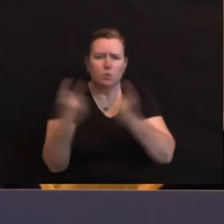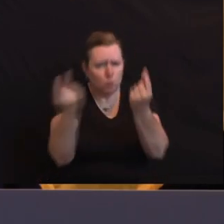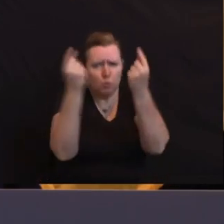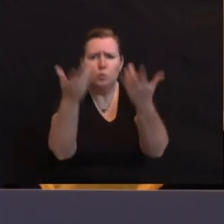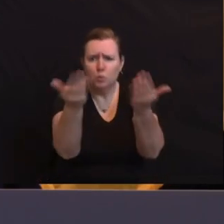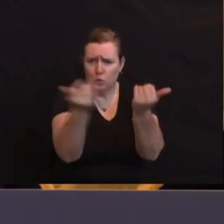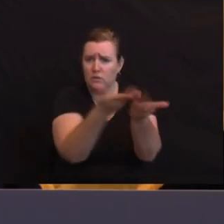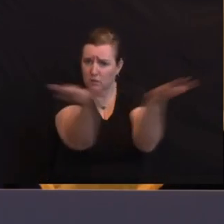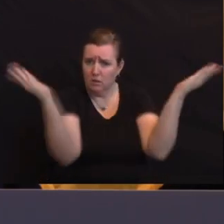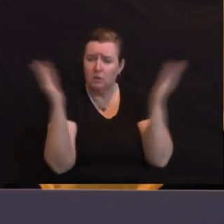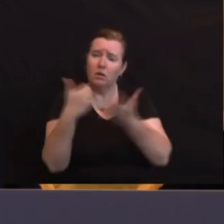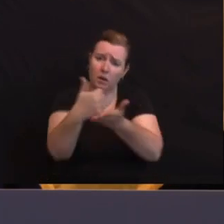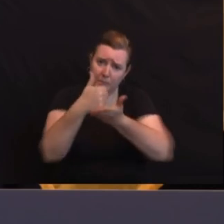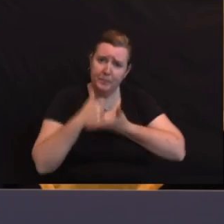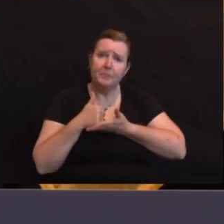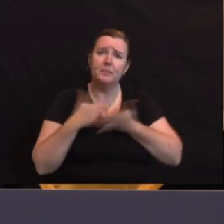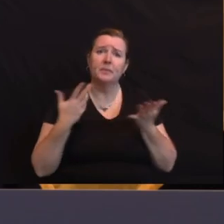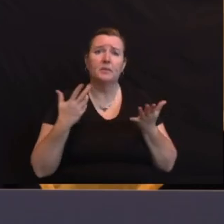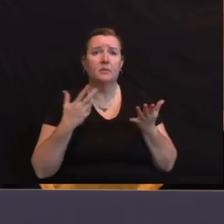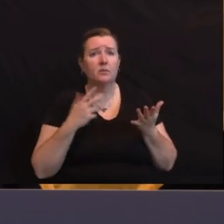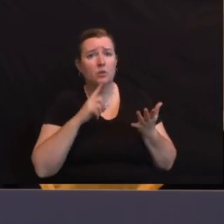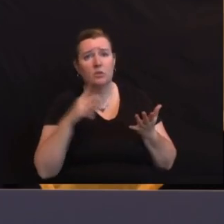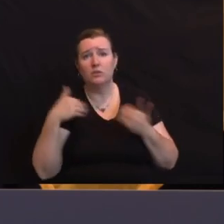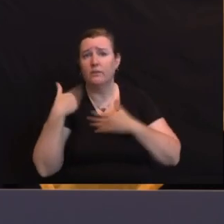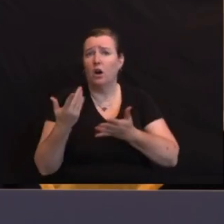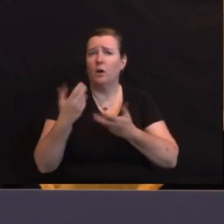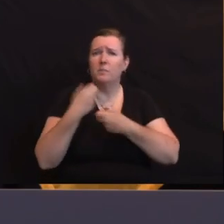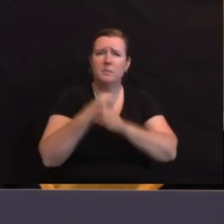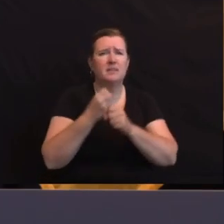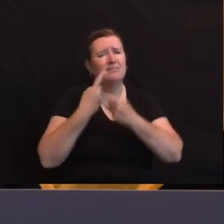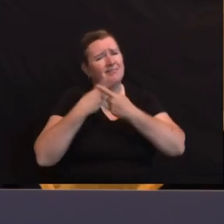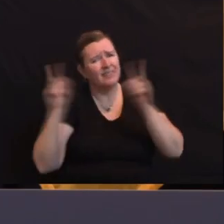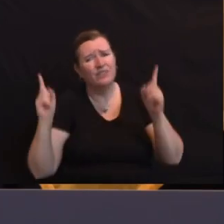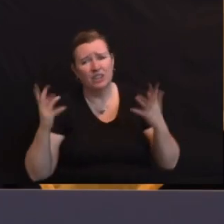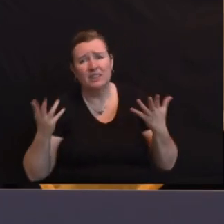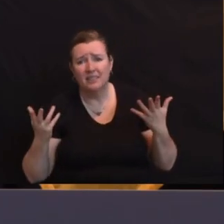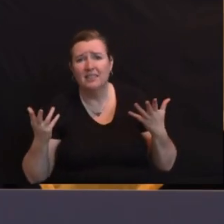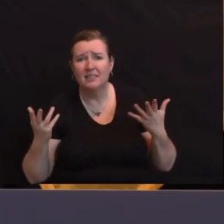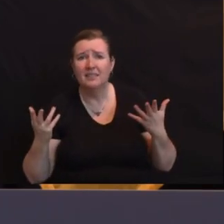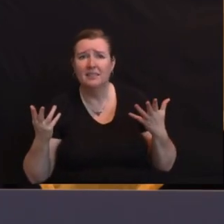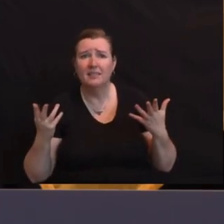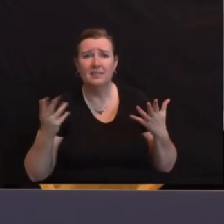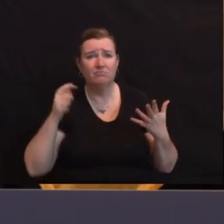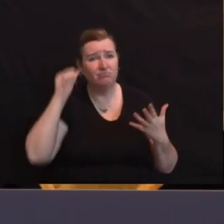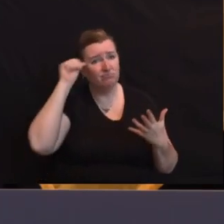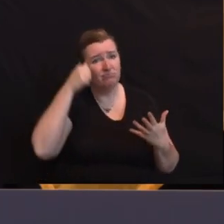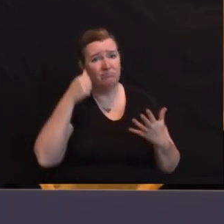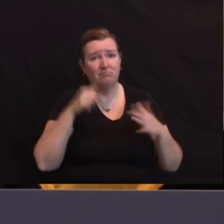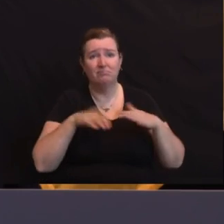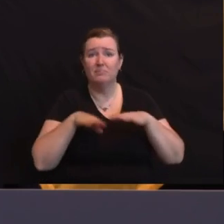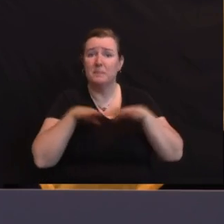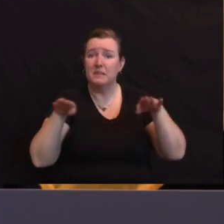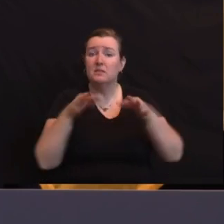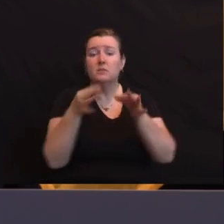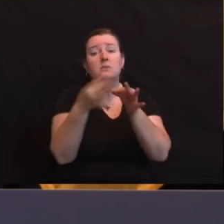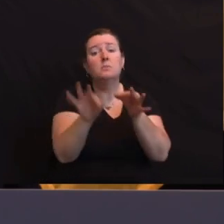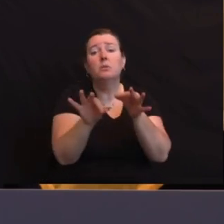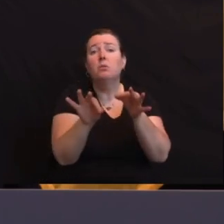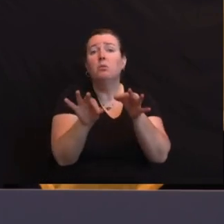the difference, and you've made an extraordinary difference. Believe in the basics. Believe in the facts.